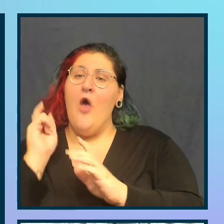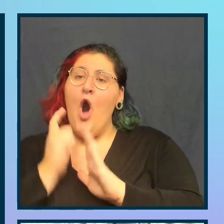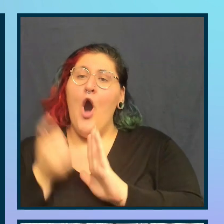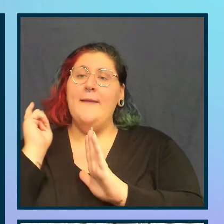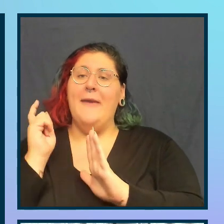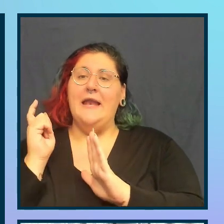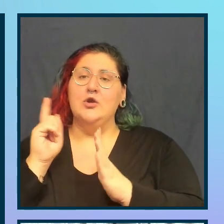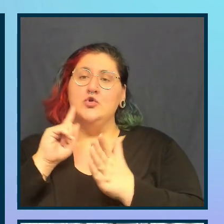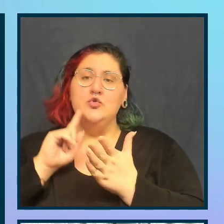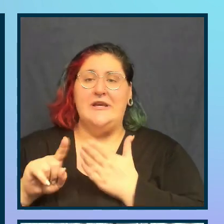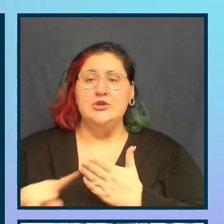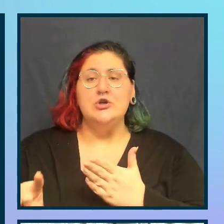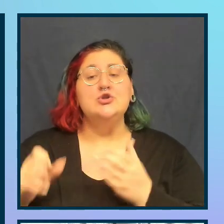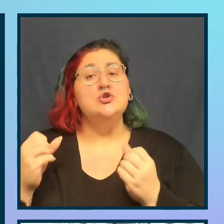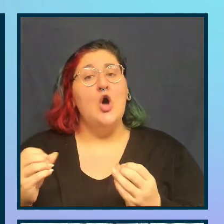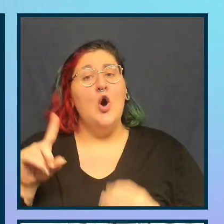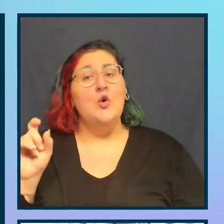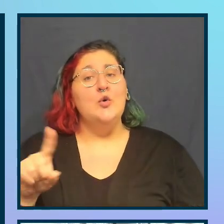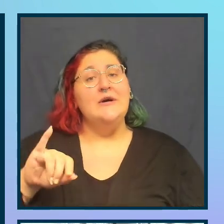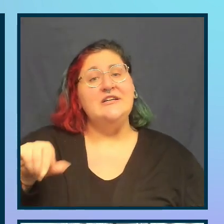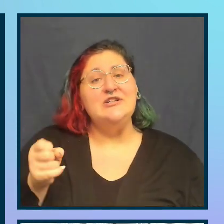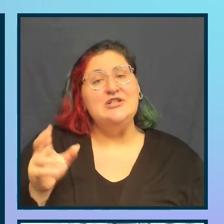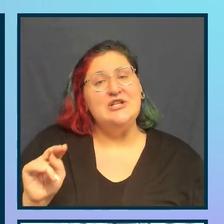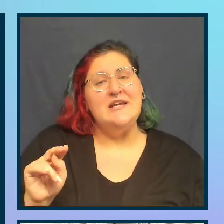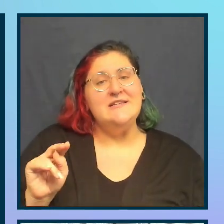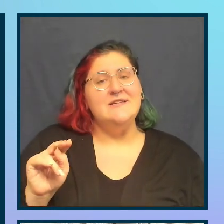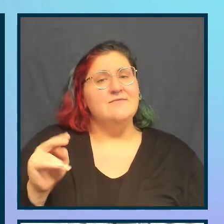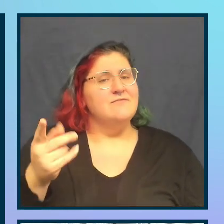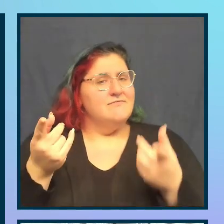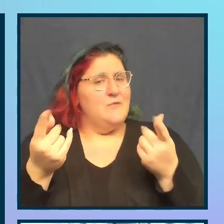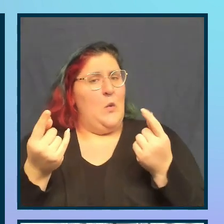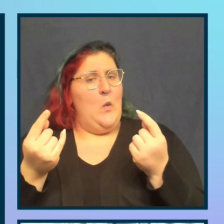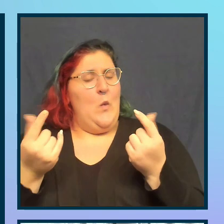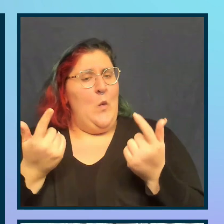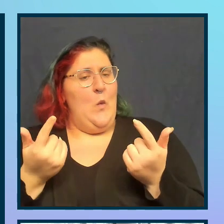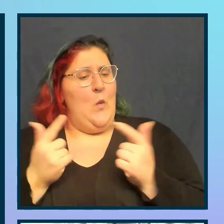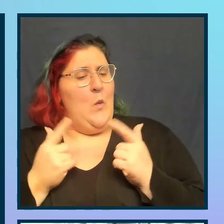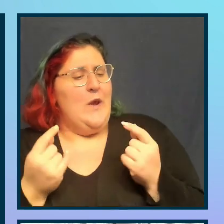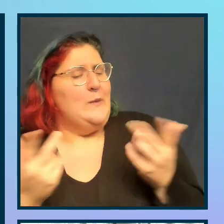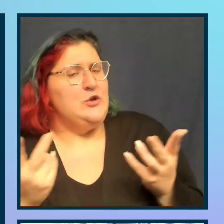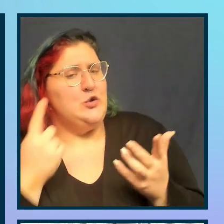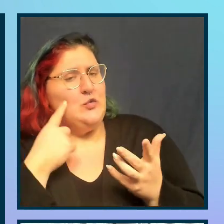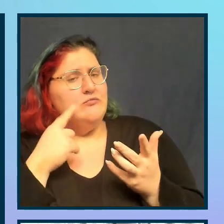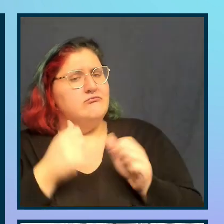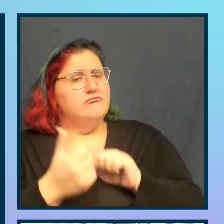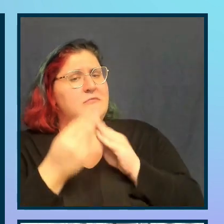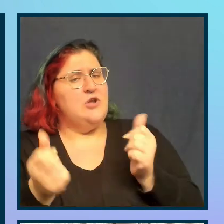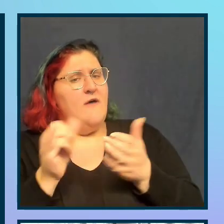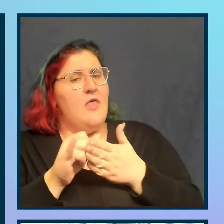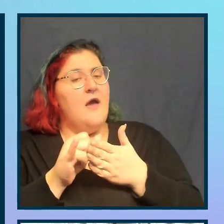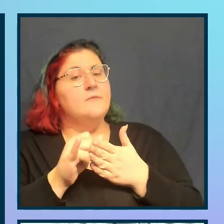I'm glad you asked. So this really brings us into intelligent guided testing with the ACT Step Tools extension. Like